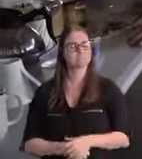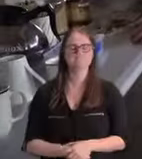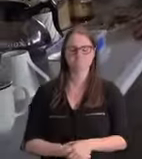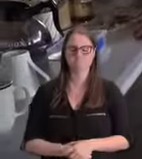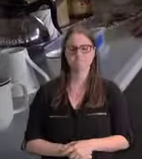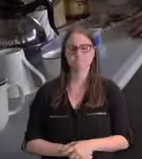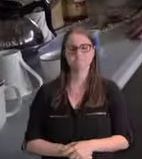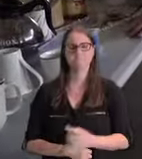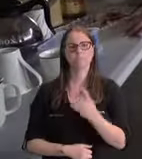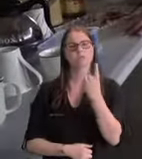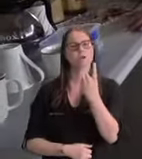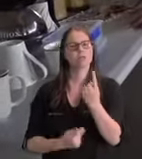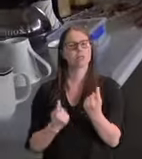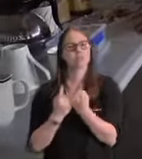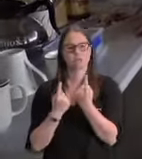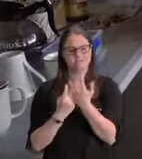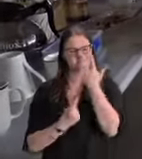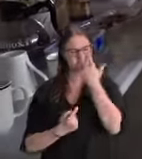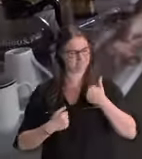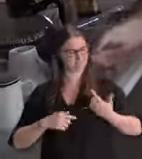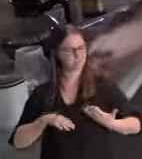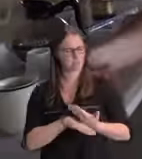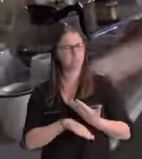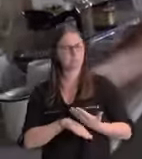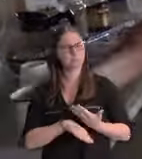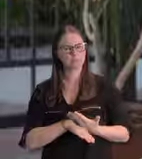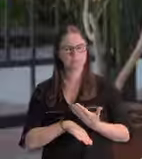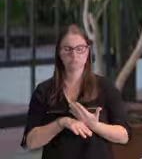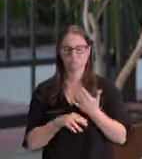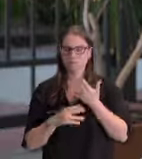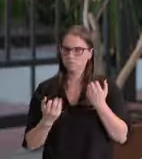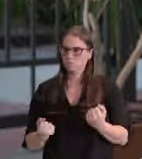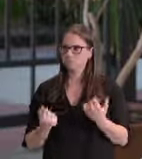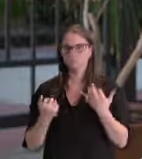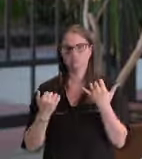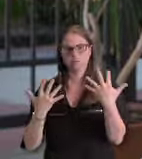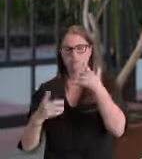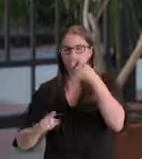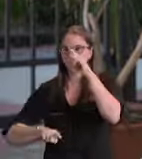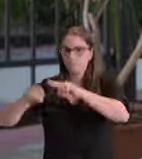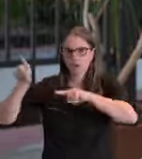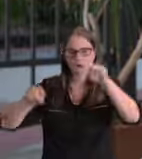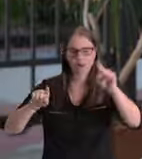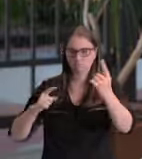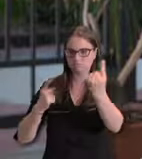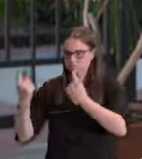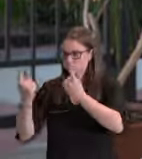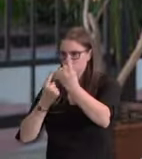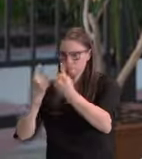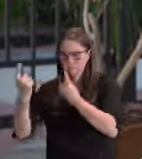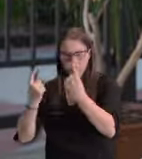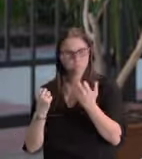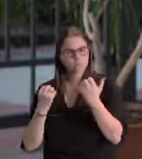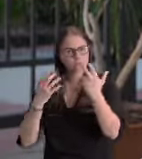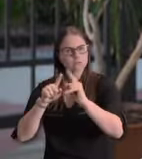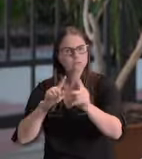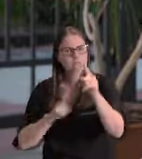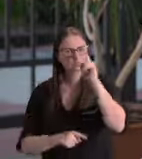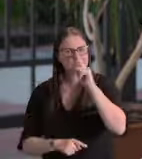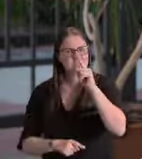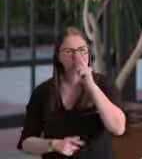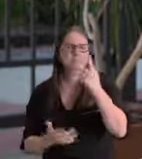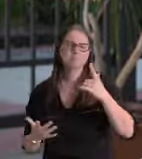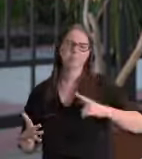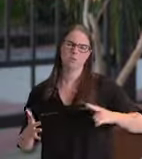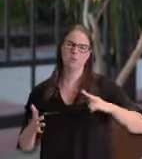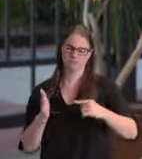One of the things that I found with working at Tenant Advice was the variety of people that you deal with. You're